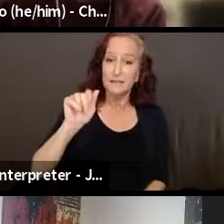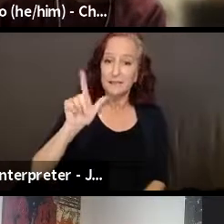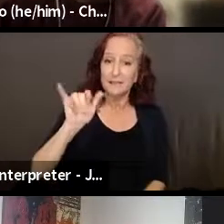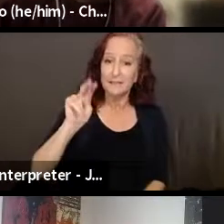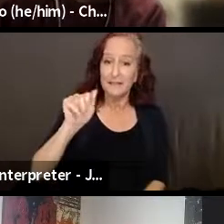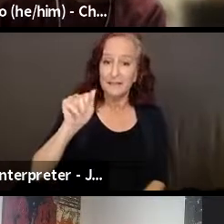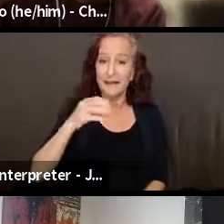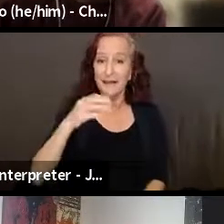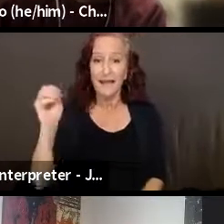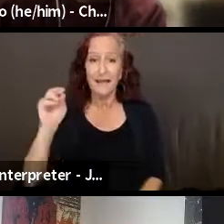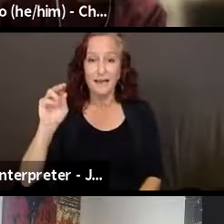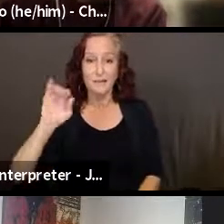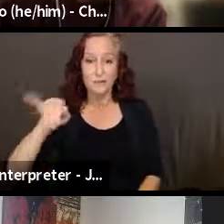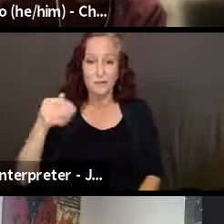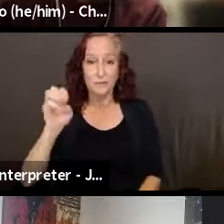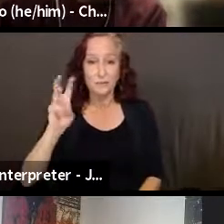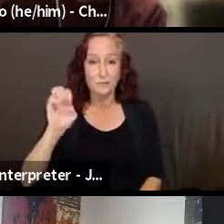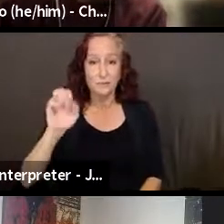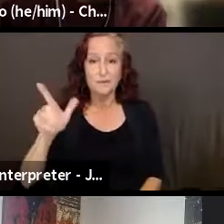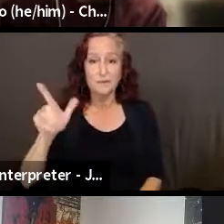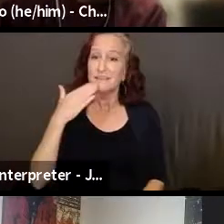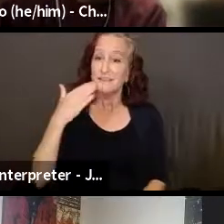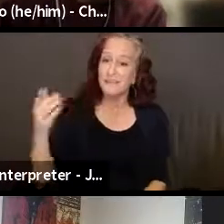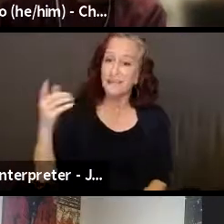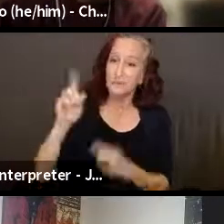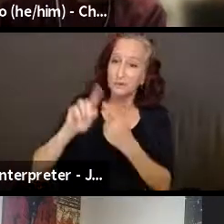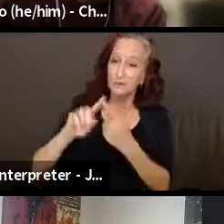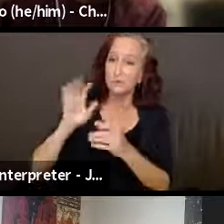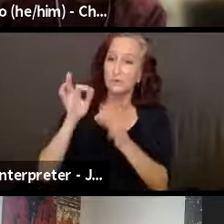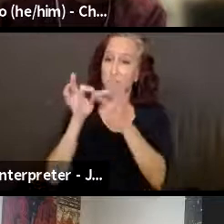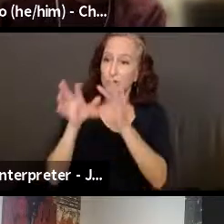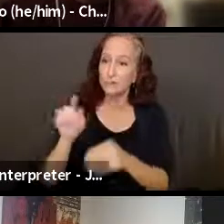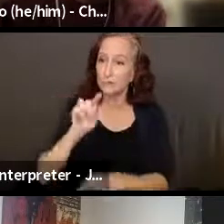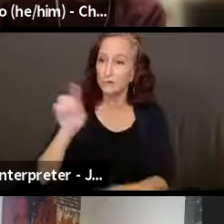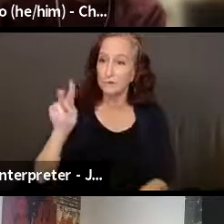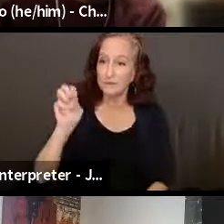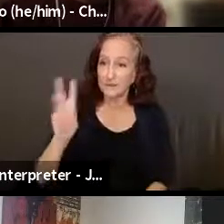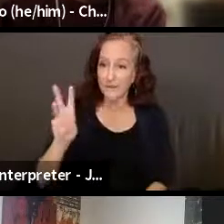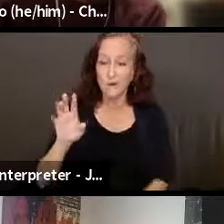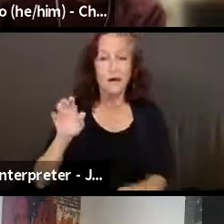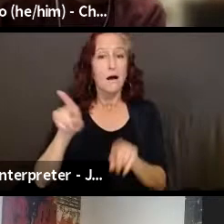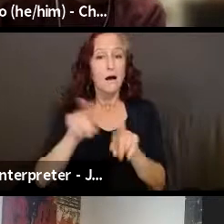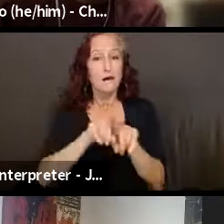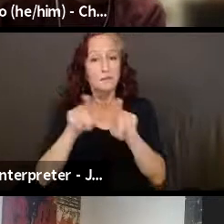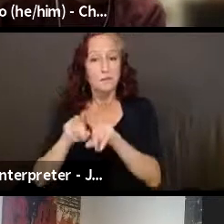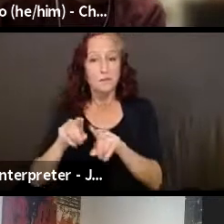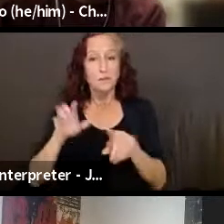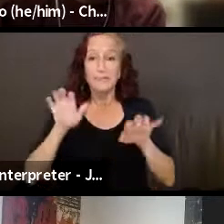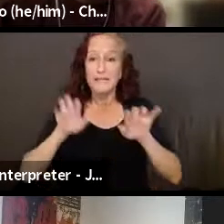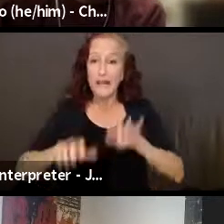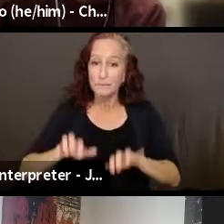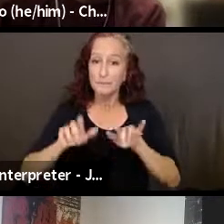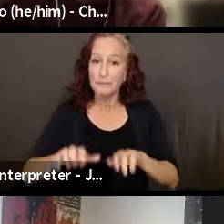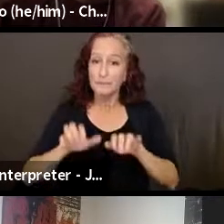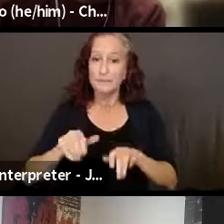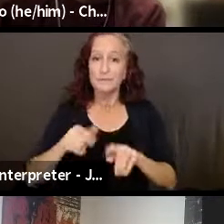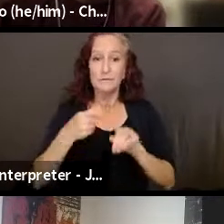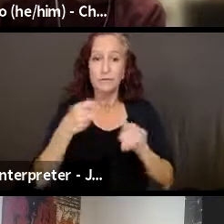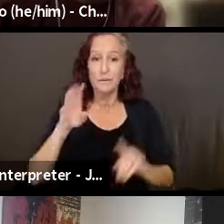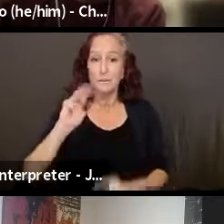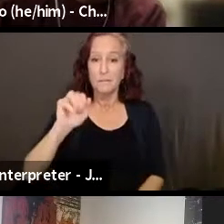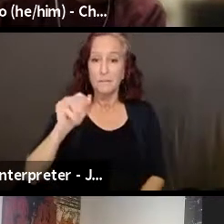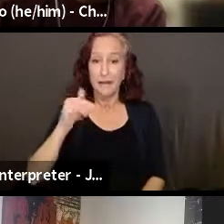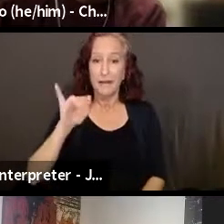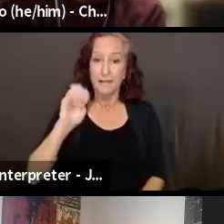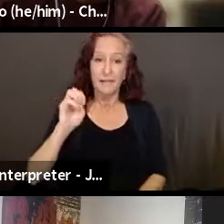much to Interpreters Now. I also wanted to mention that this is being live captioned by Maggie Rumpfeld